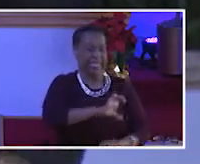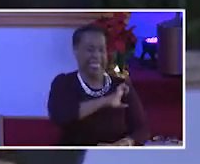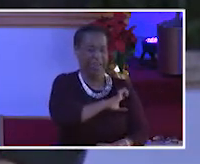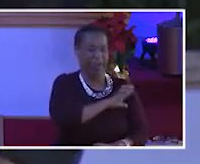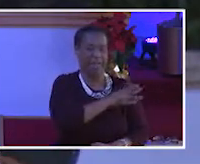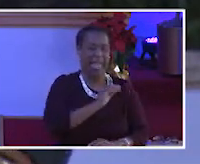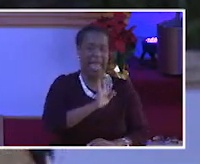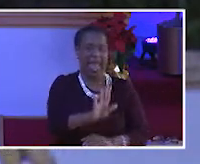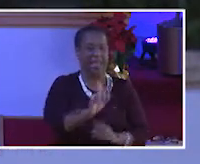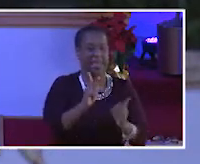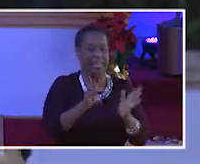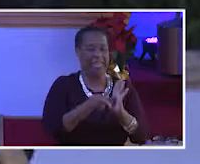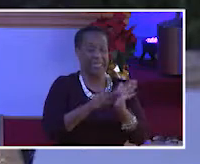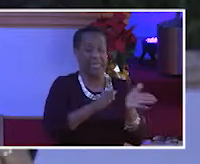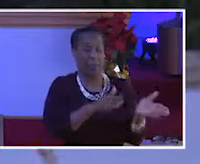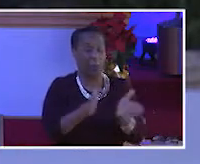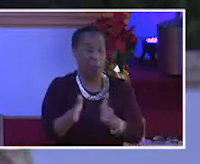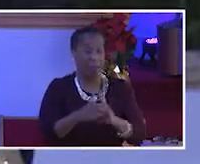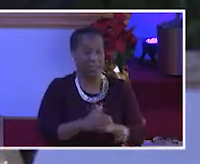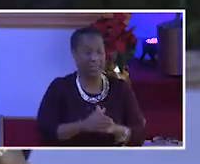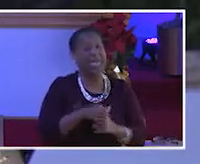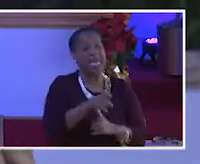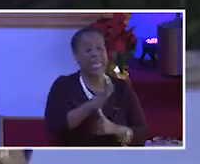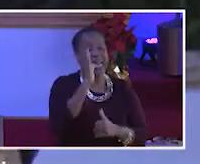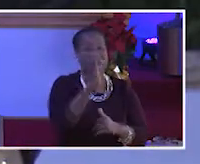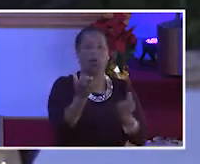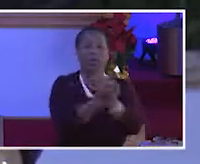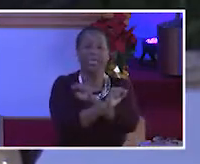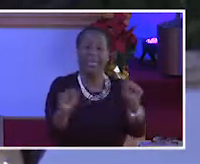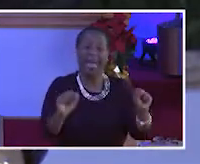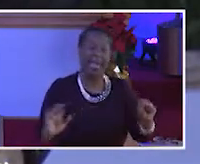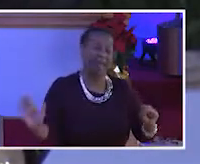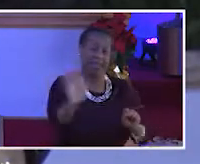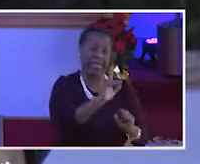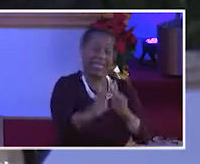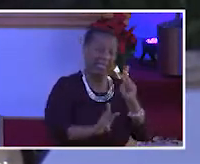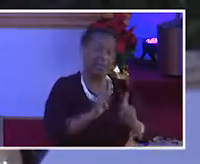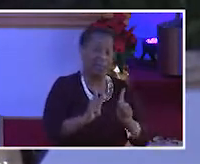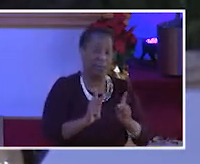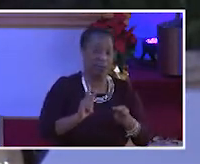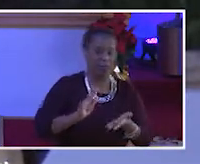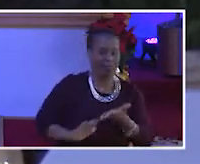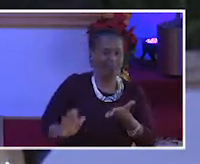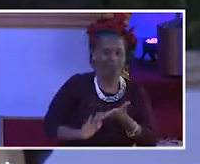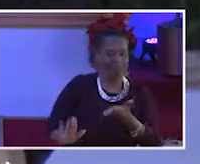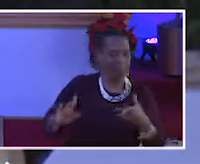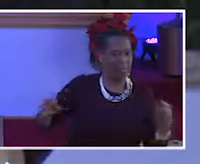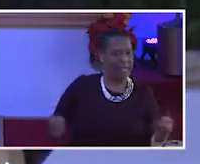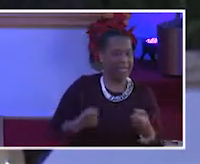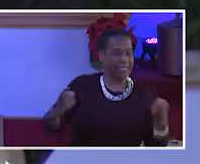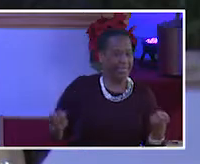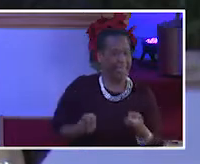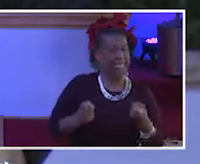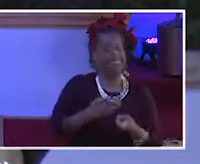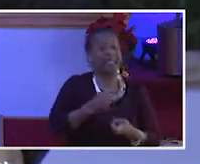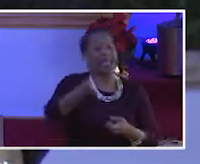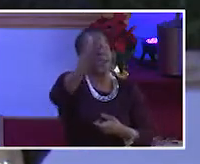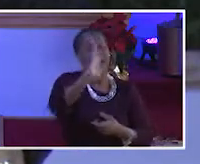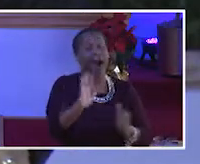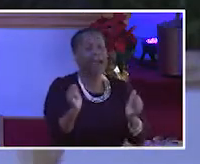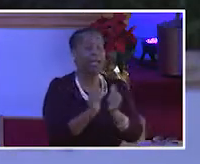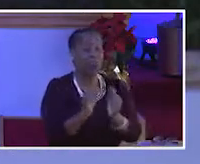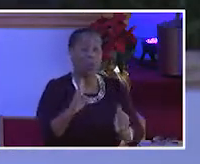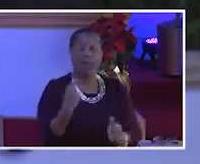and his purpose. For he shall save his people from their sins. And God is with